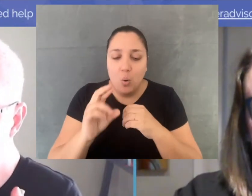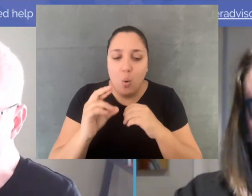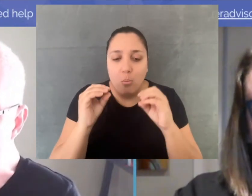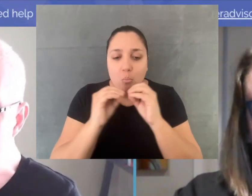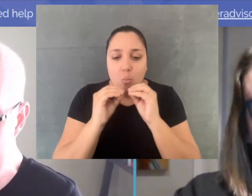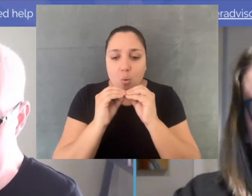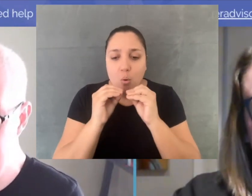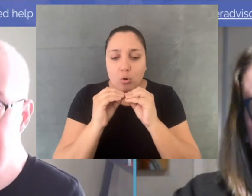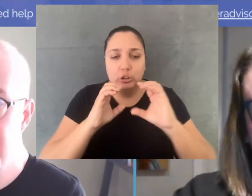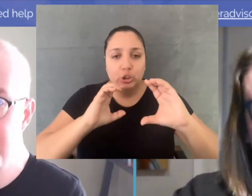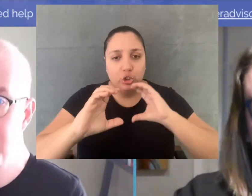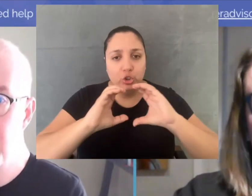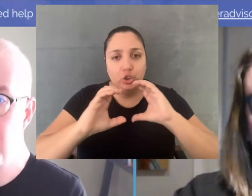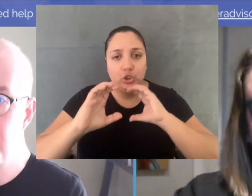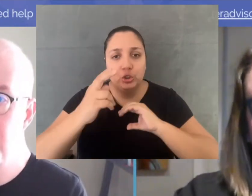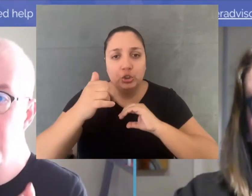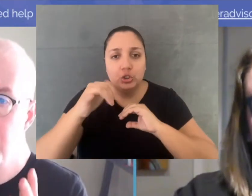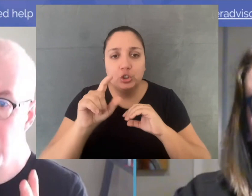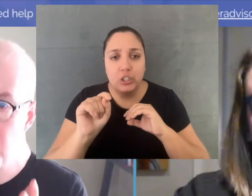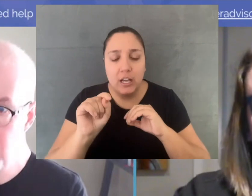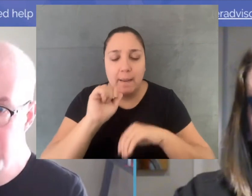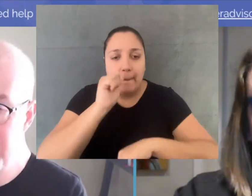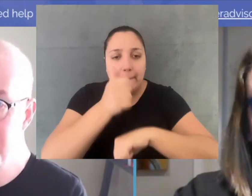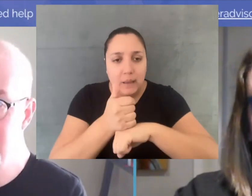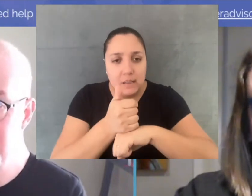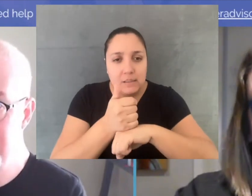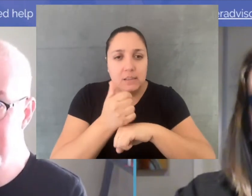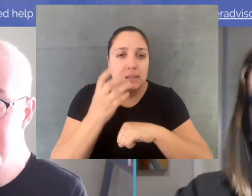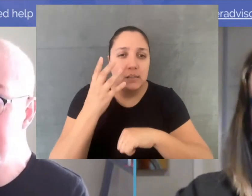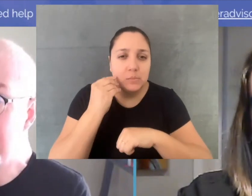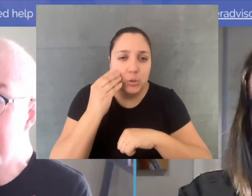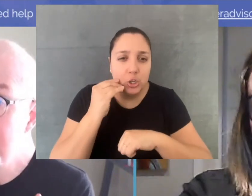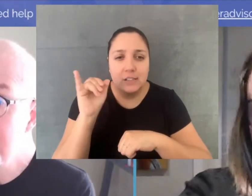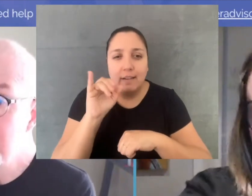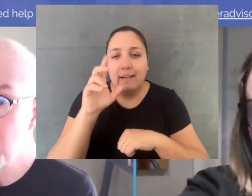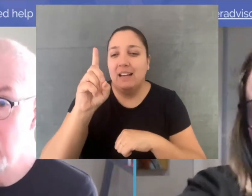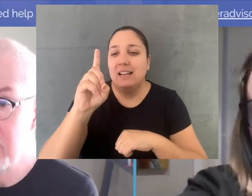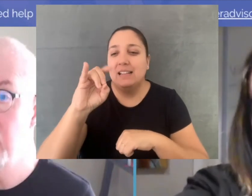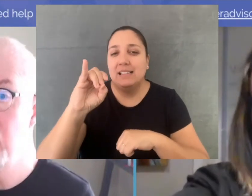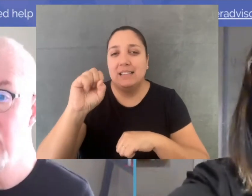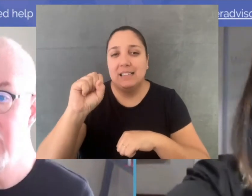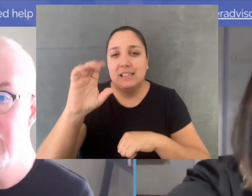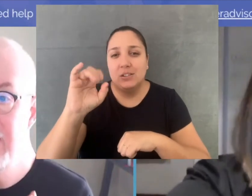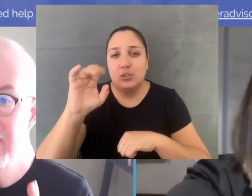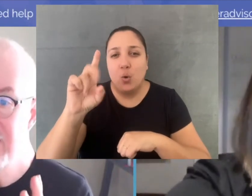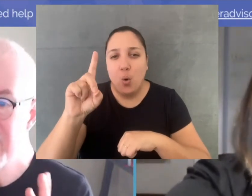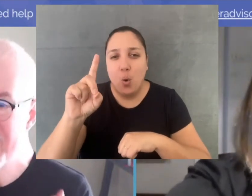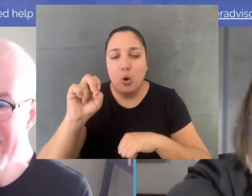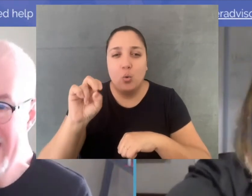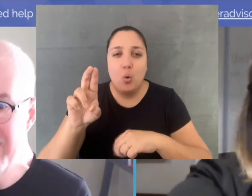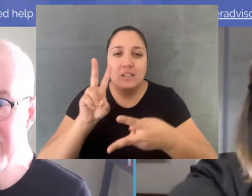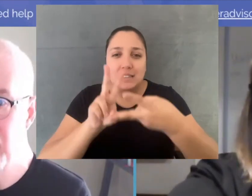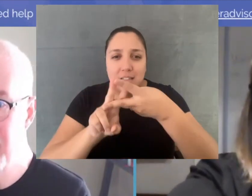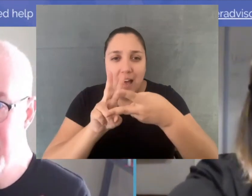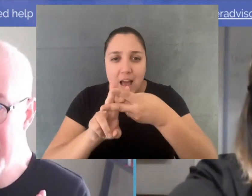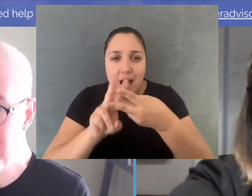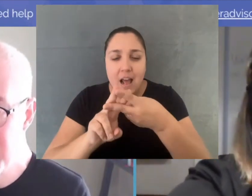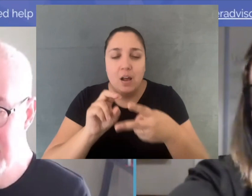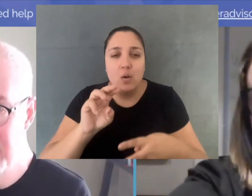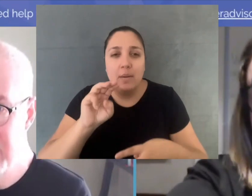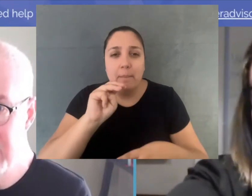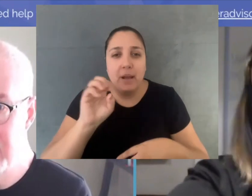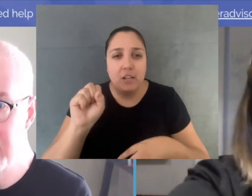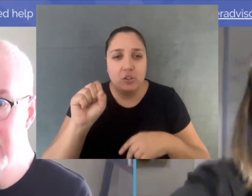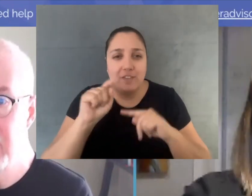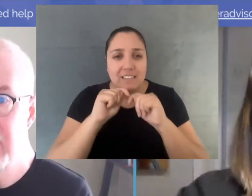more chat-based kinds of community experiences like a Discord or Slack or